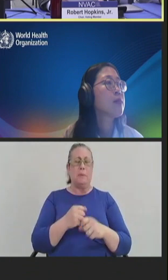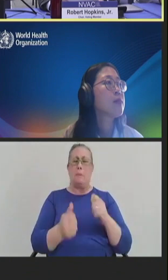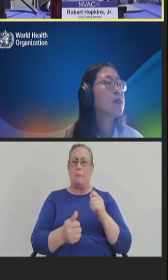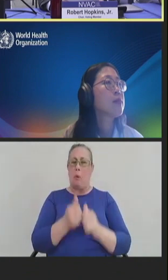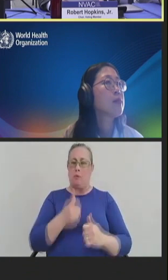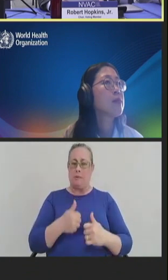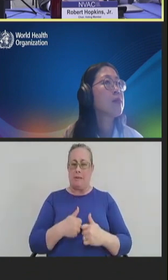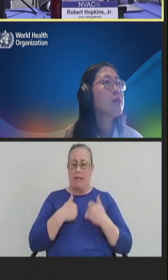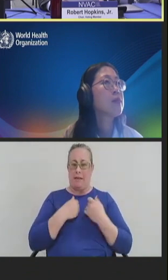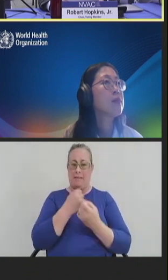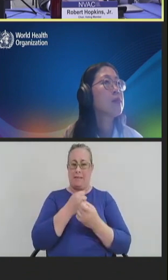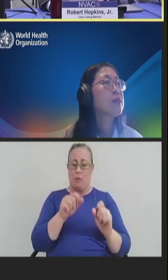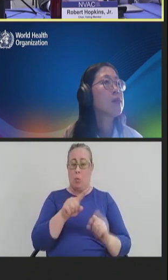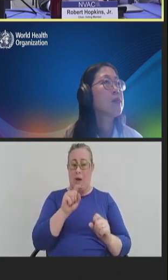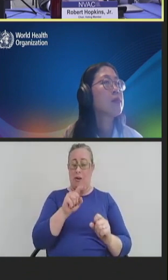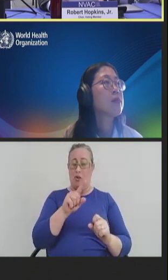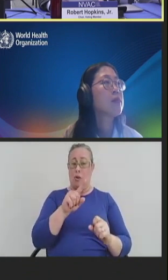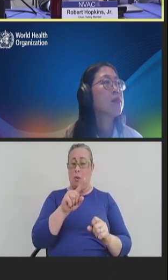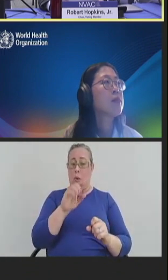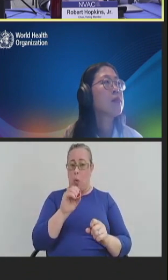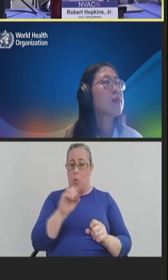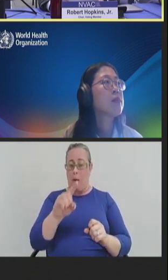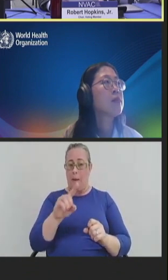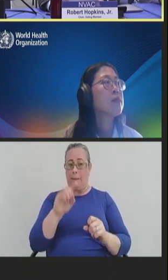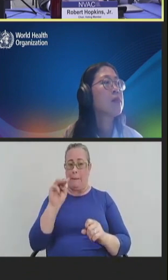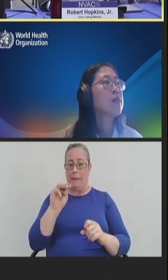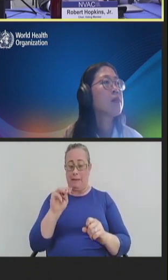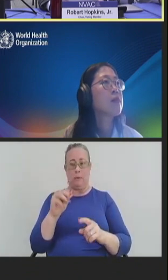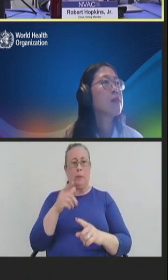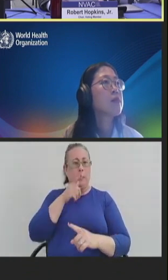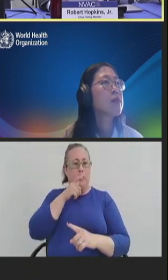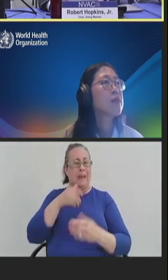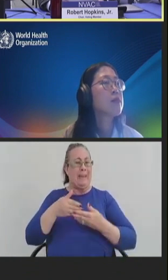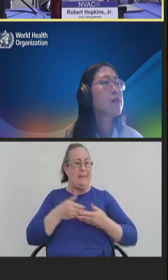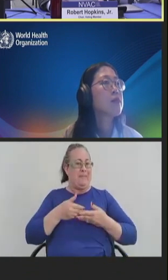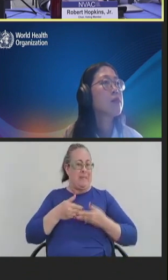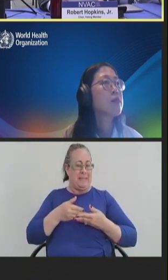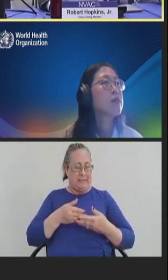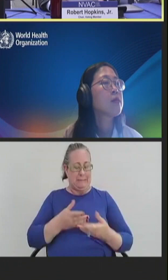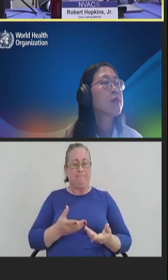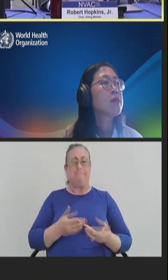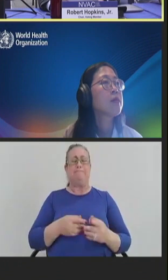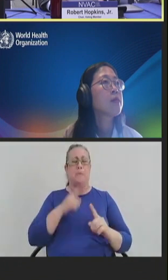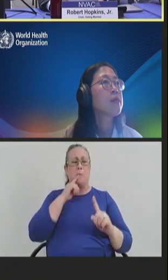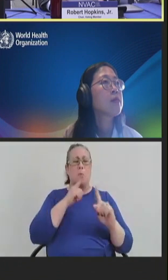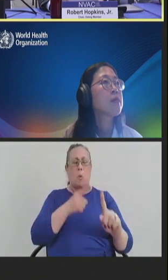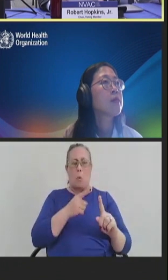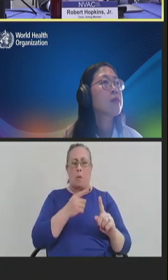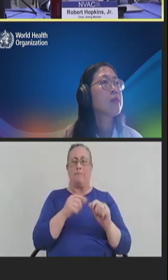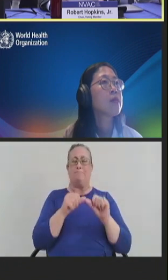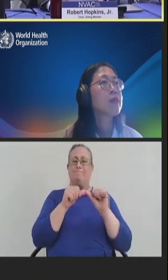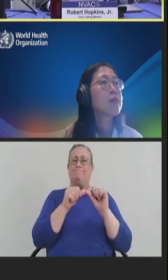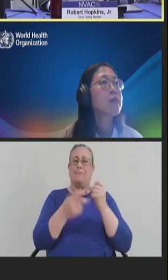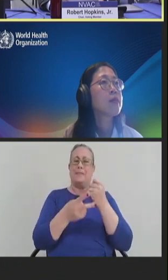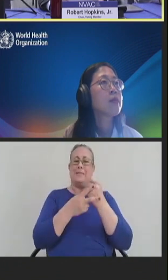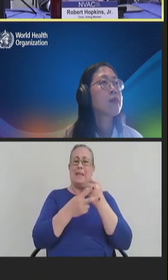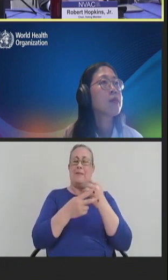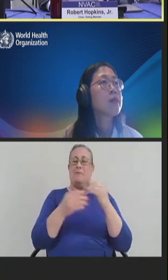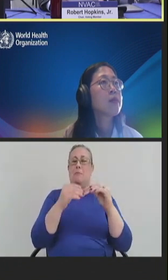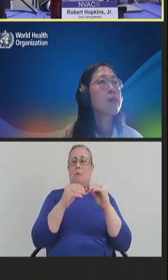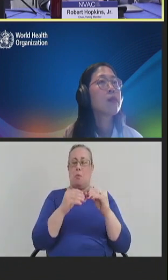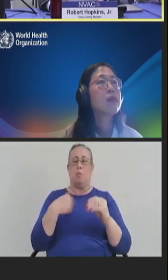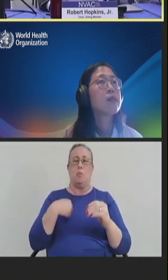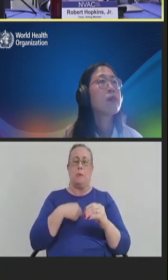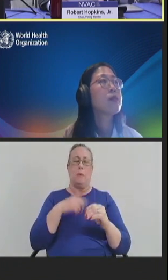saved, 101 million, were those of infants. With the goal of saving millions of lives more, we'll hear about what is humanly